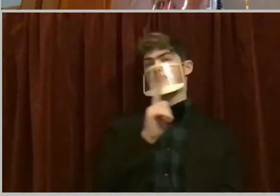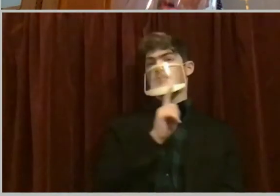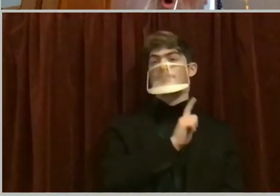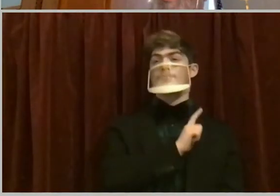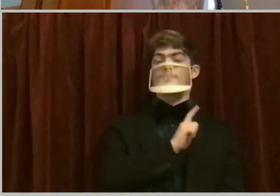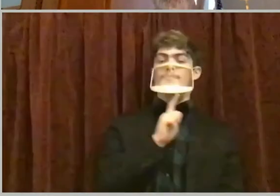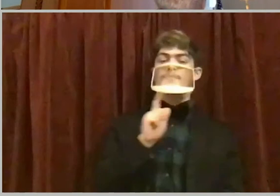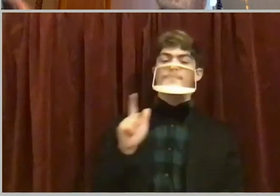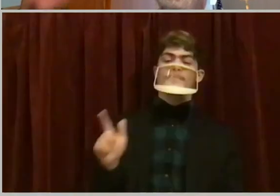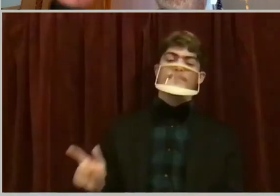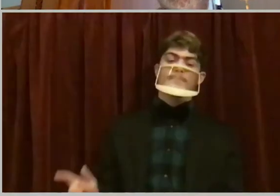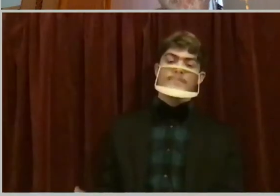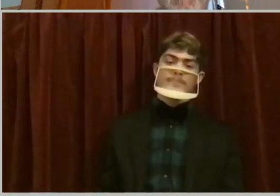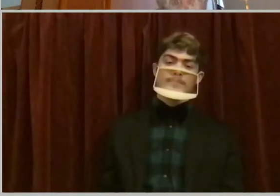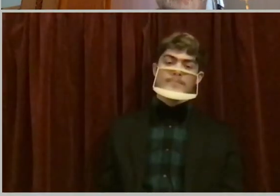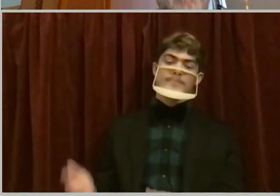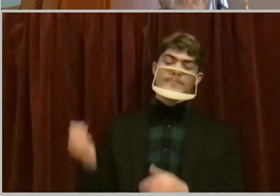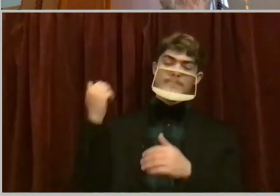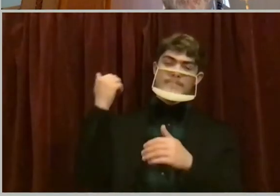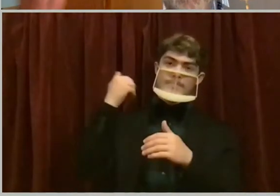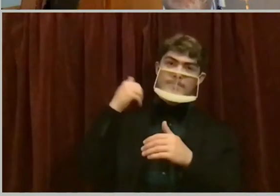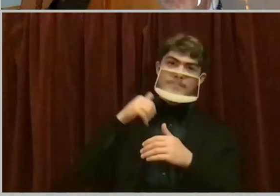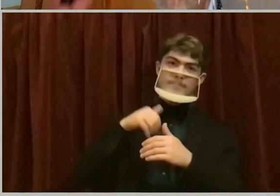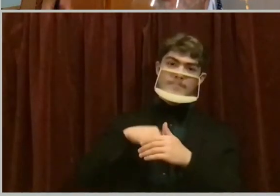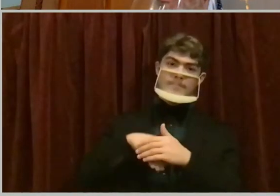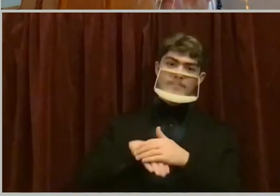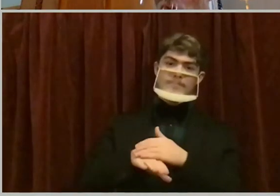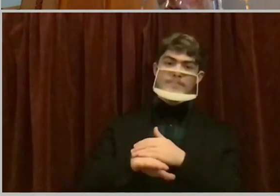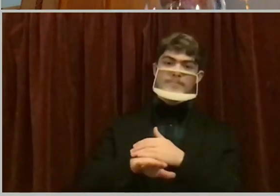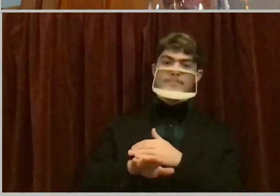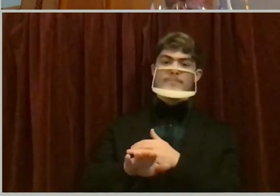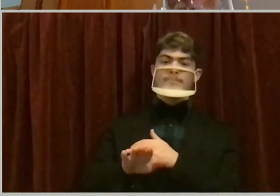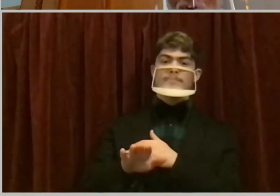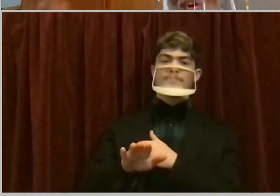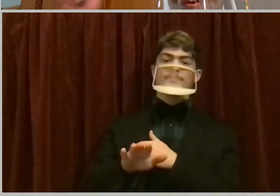Jesus, Lord, at thy